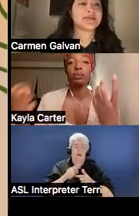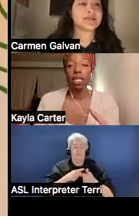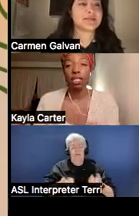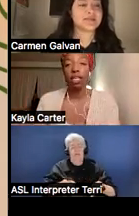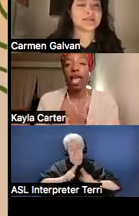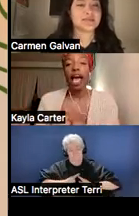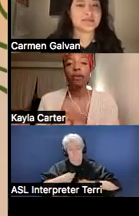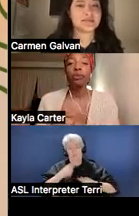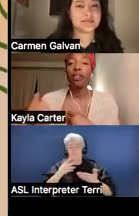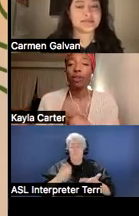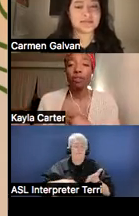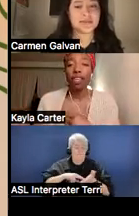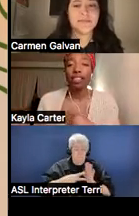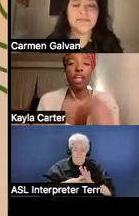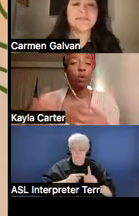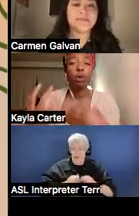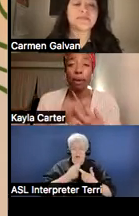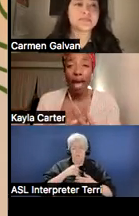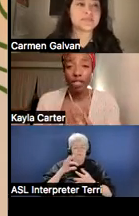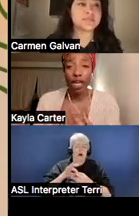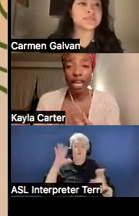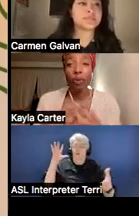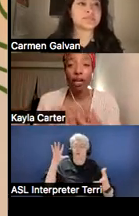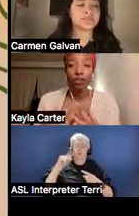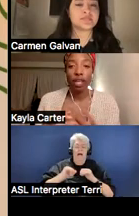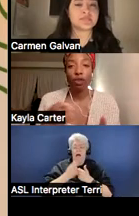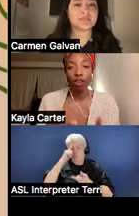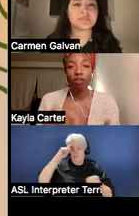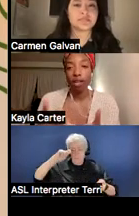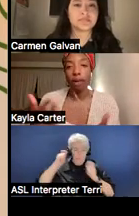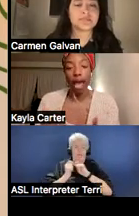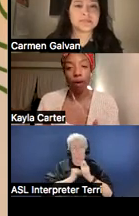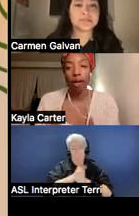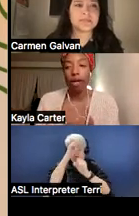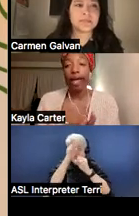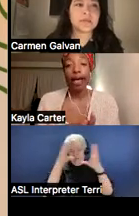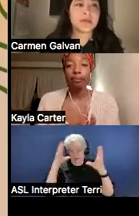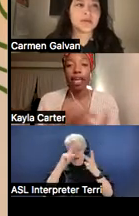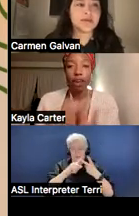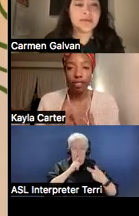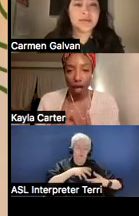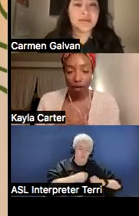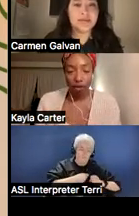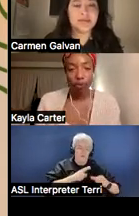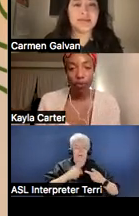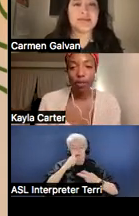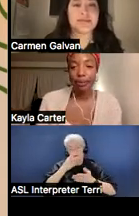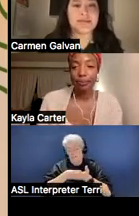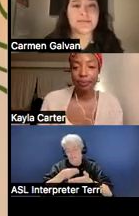does this mean? How do we unlearn things, and how do we reimagine how we understand grief, money, power, and